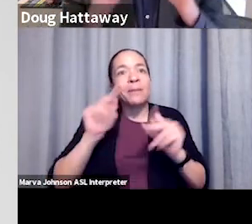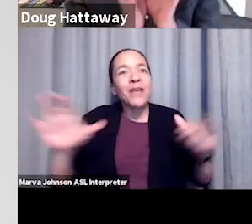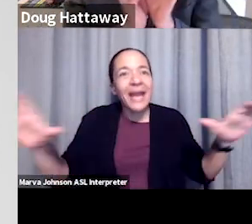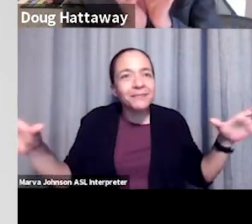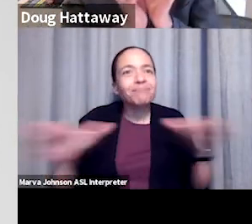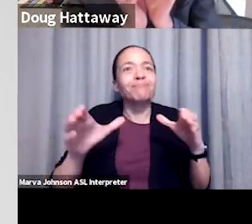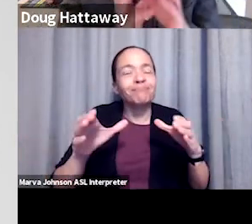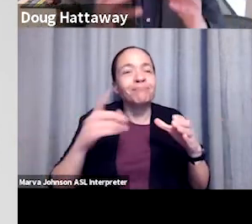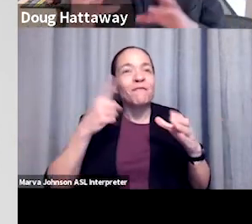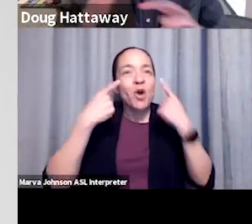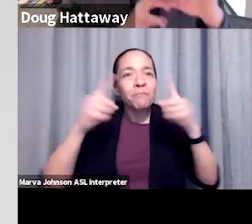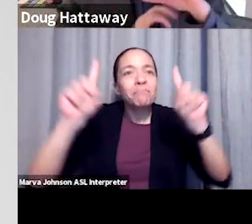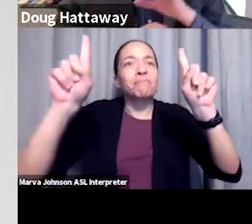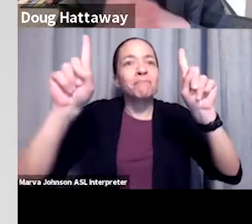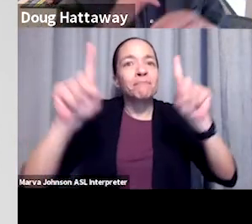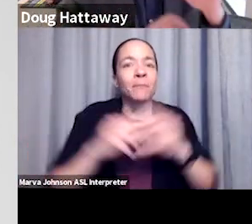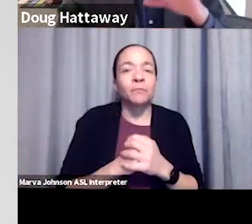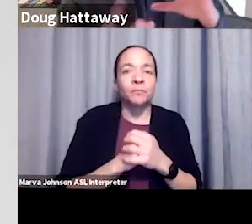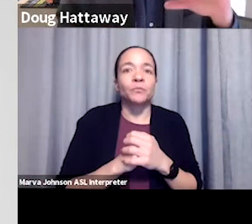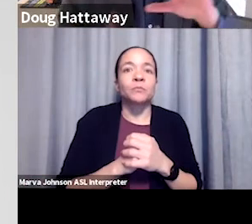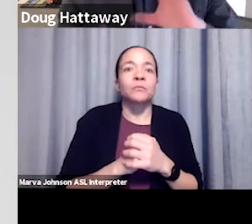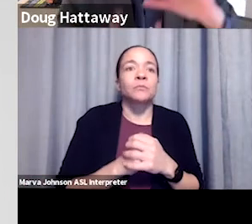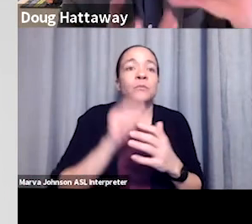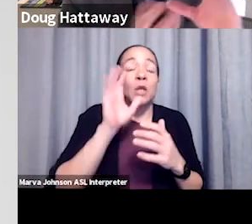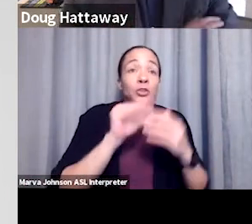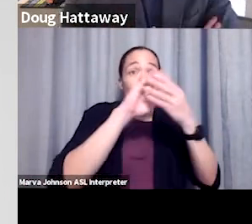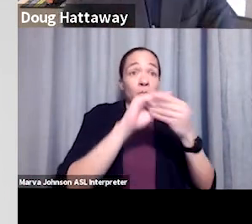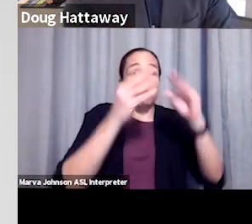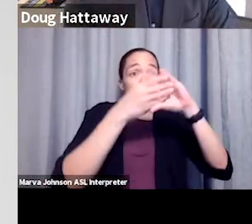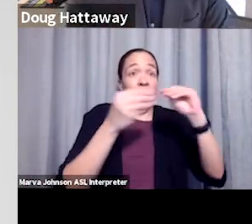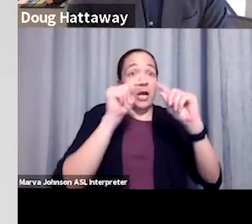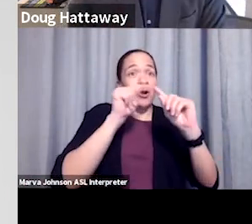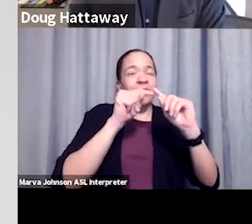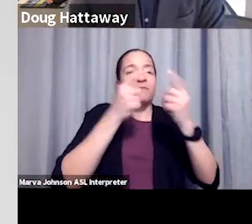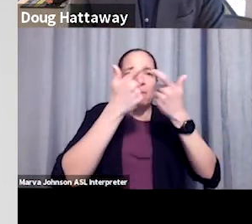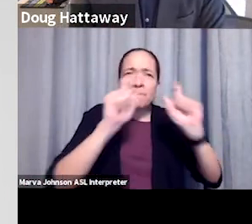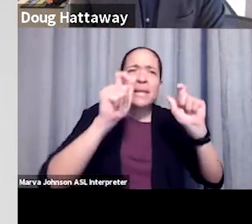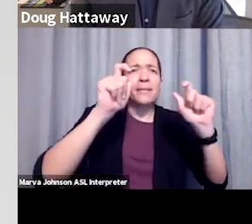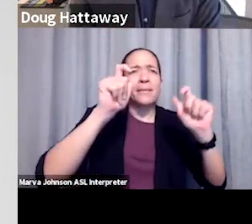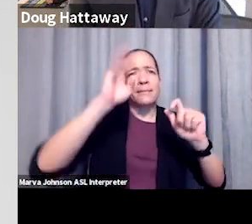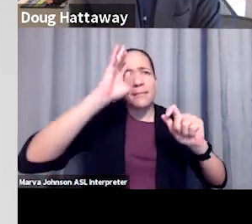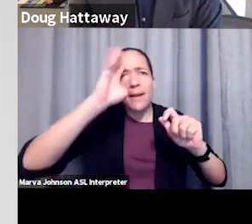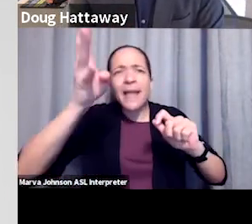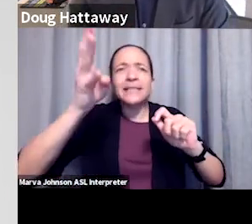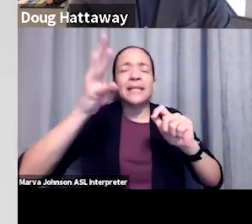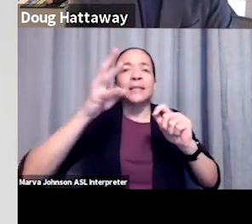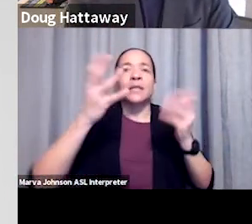the big ideas? And then what are those strategic stories that bring those ideas to life? They really work